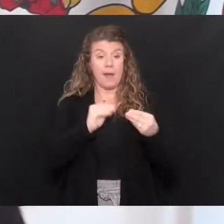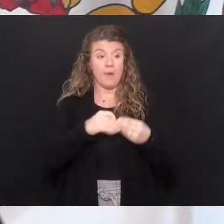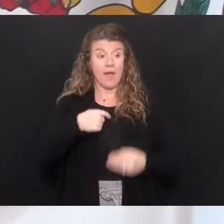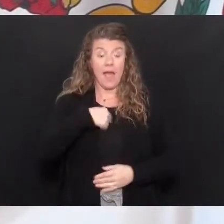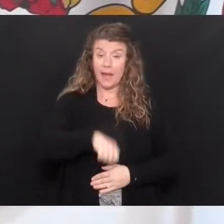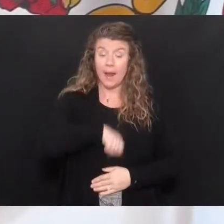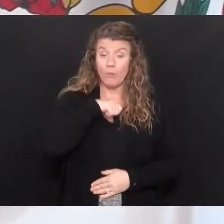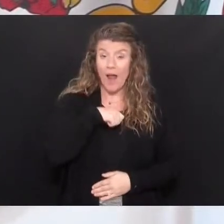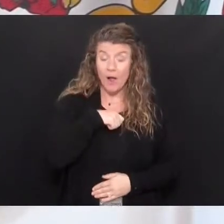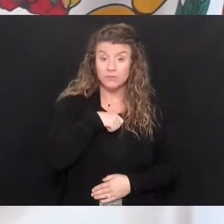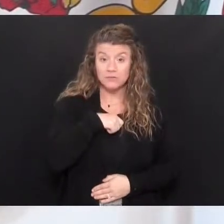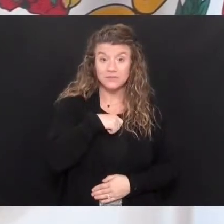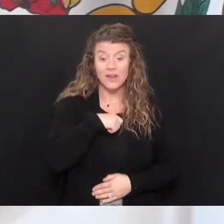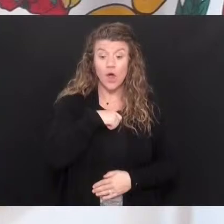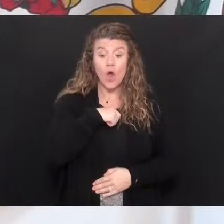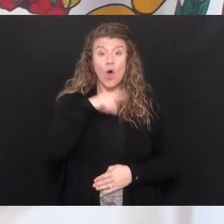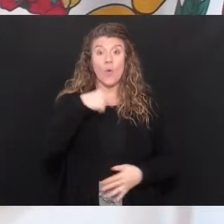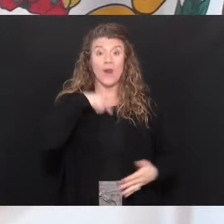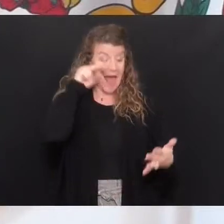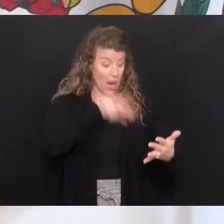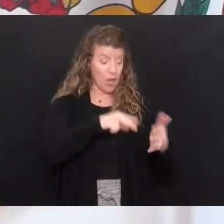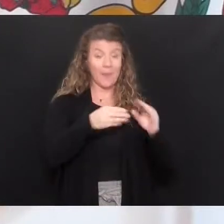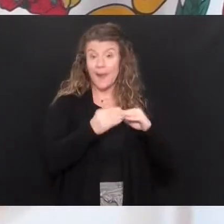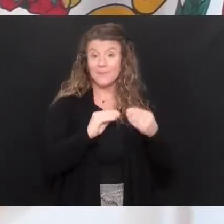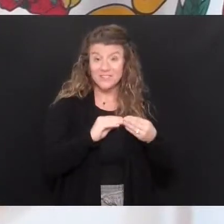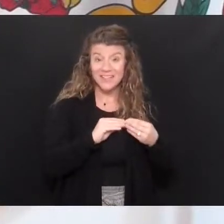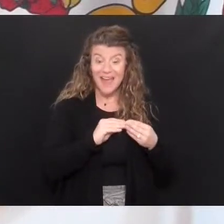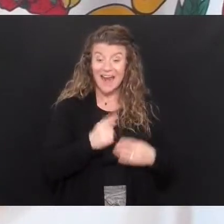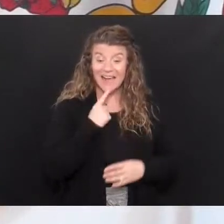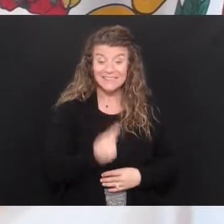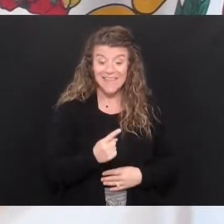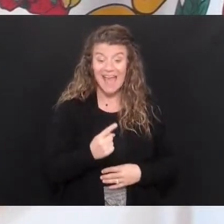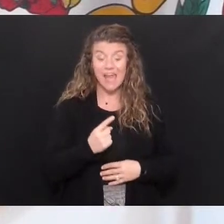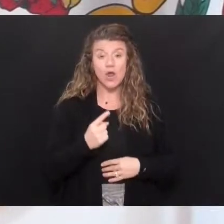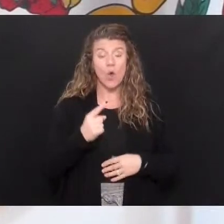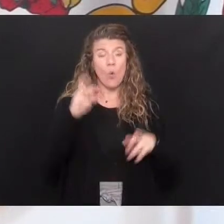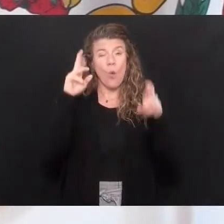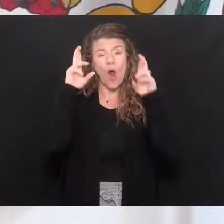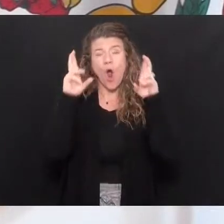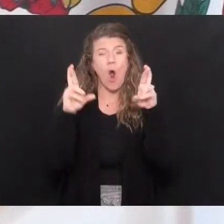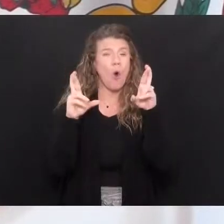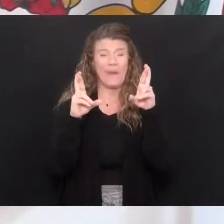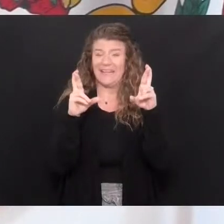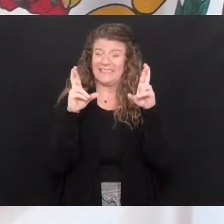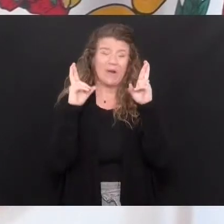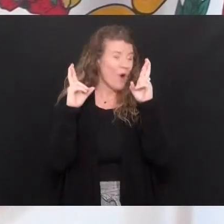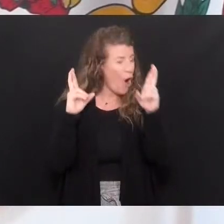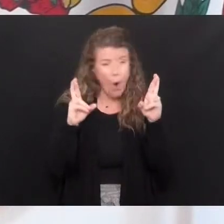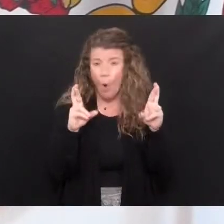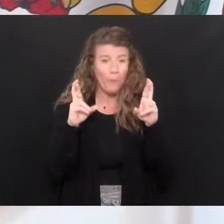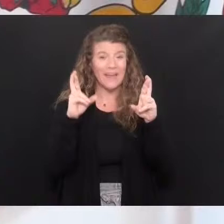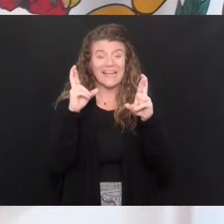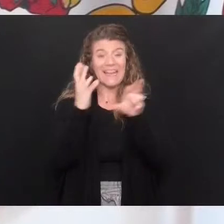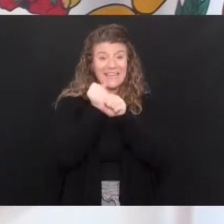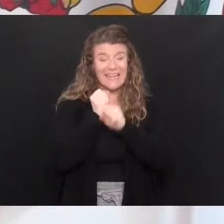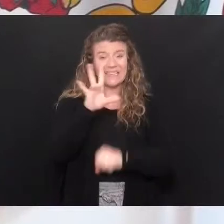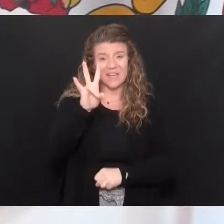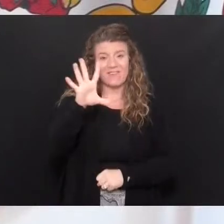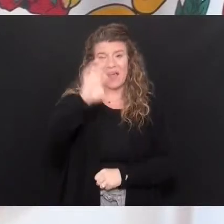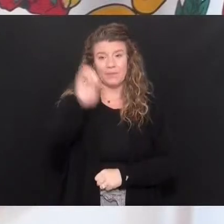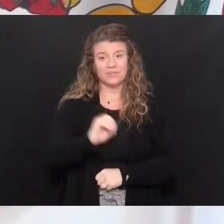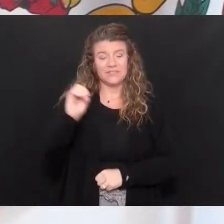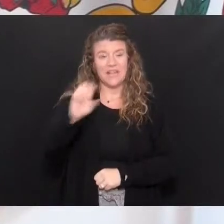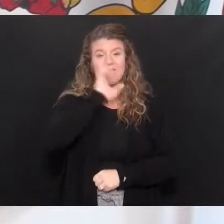of this, when I looked at the numbers and I said, we're hoping like crazy to get 75% of the